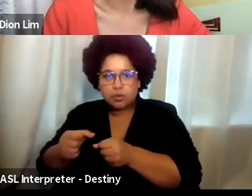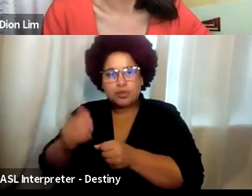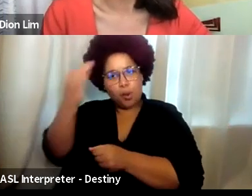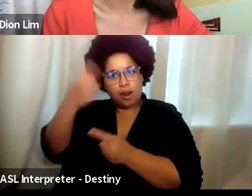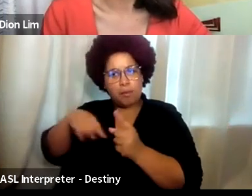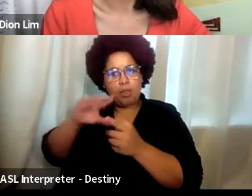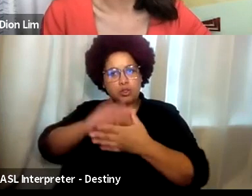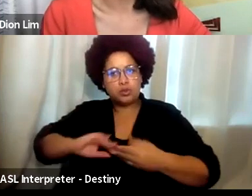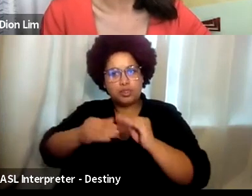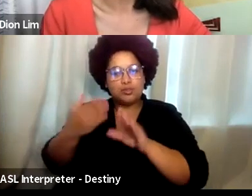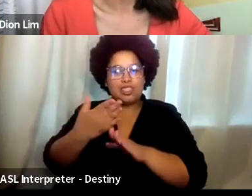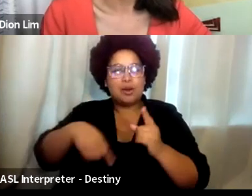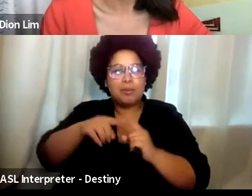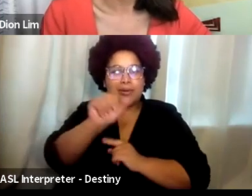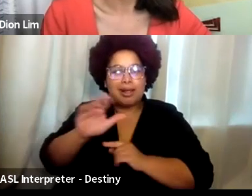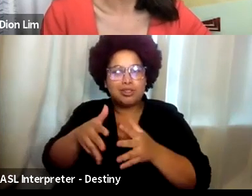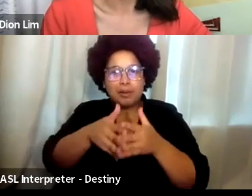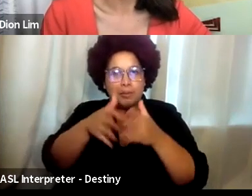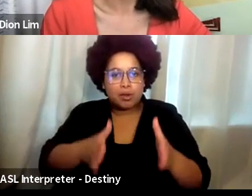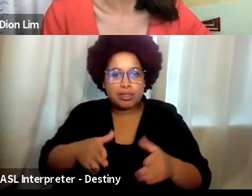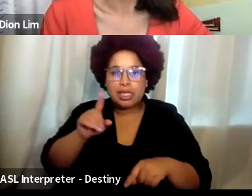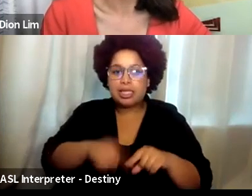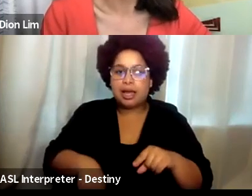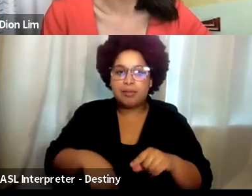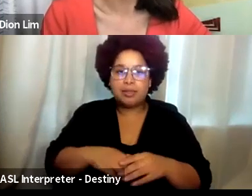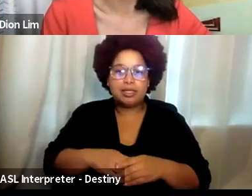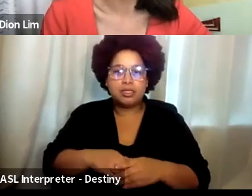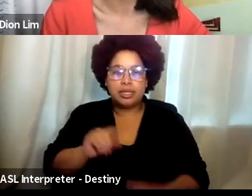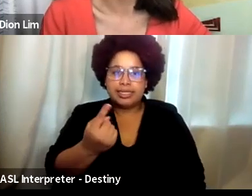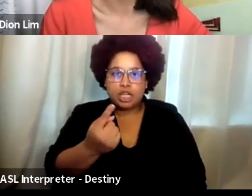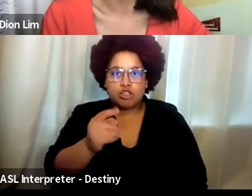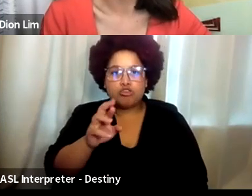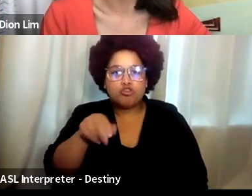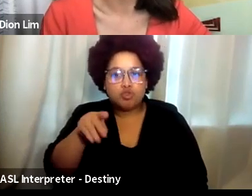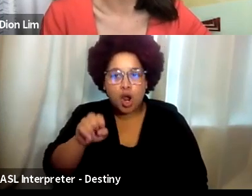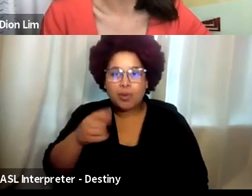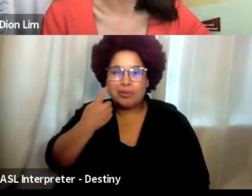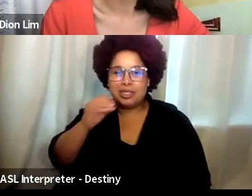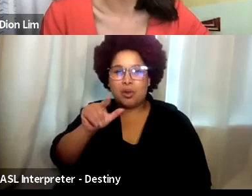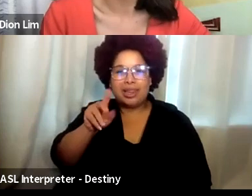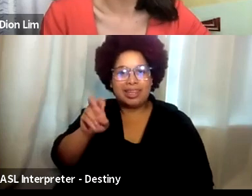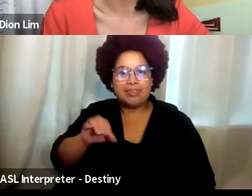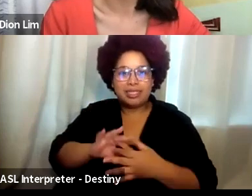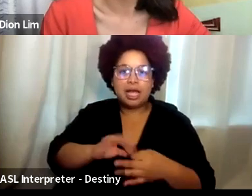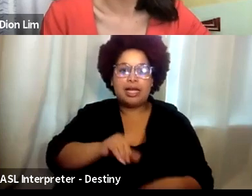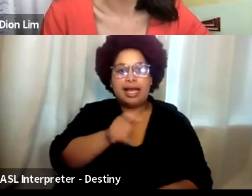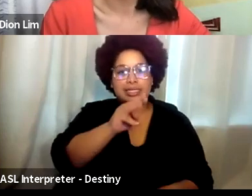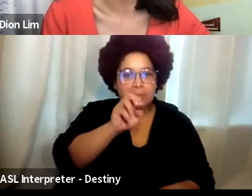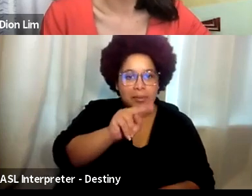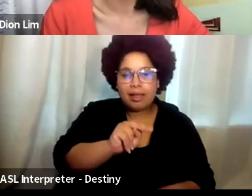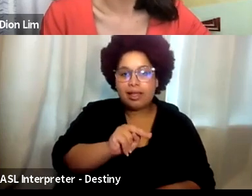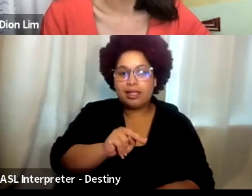about Asian Americans, right? They can't be those singular tropes that Olivia just explained as far as X-Men and